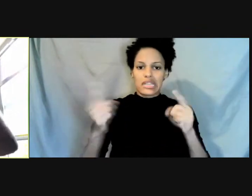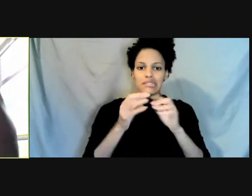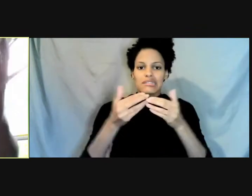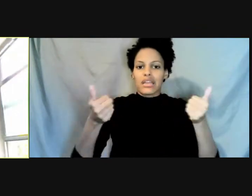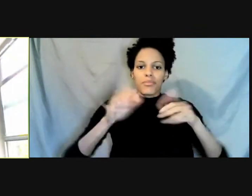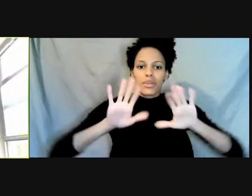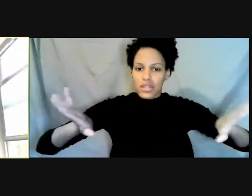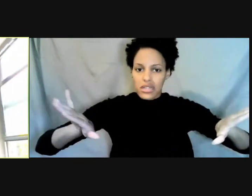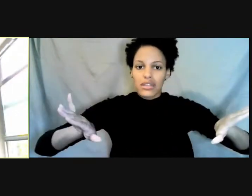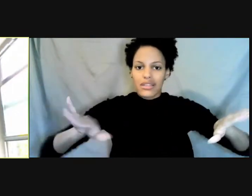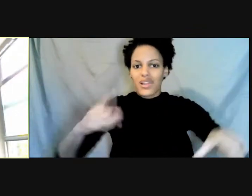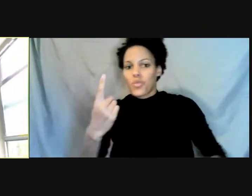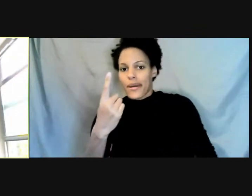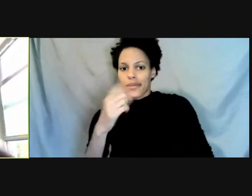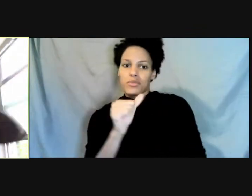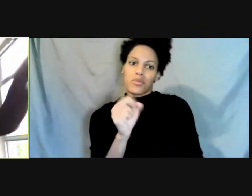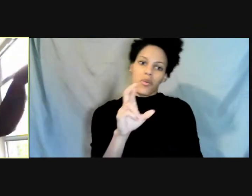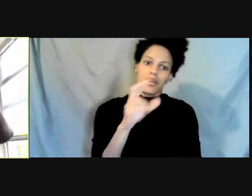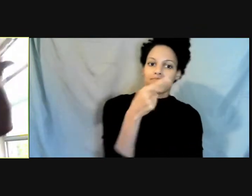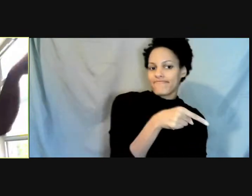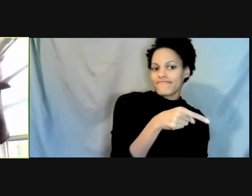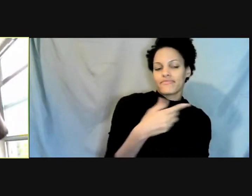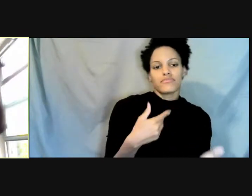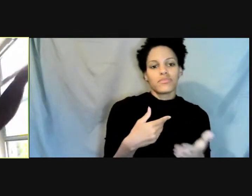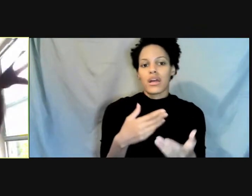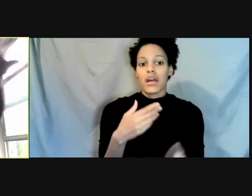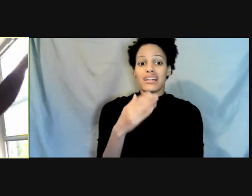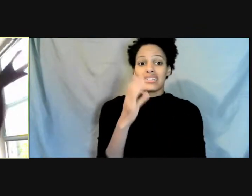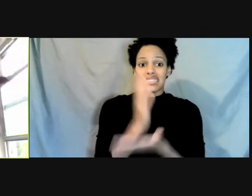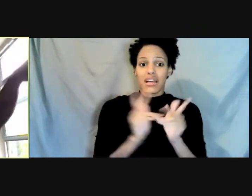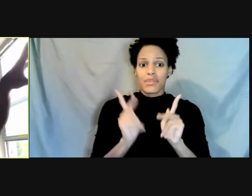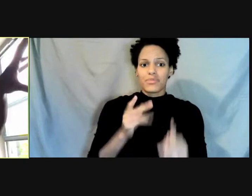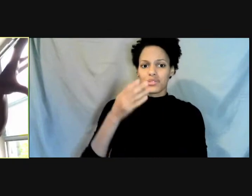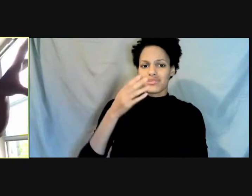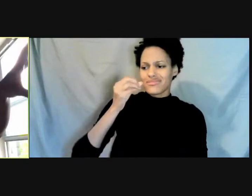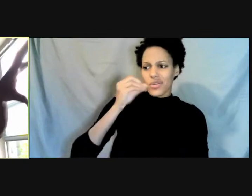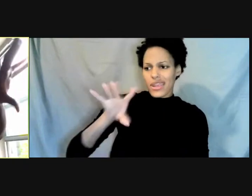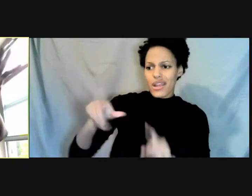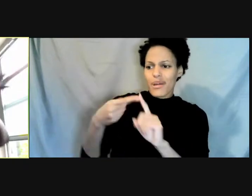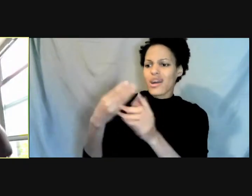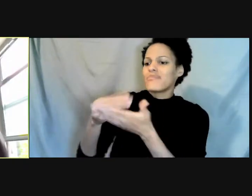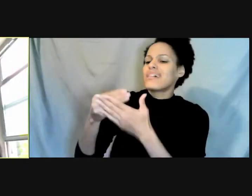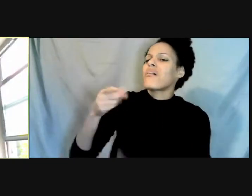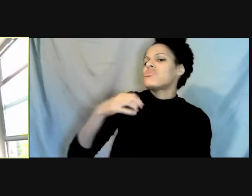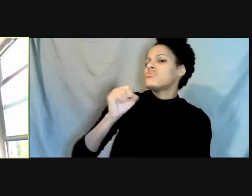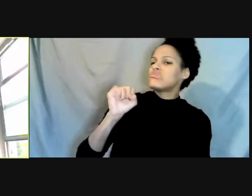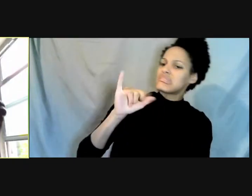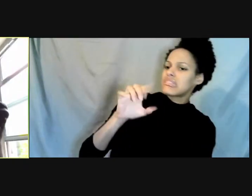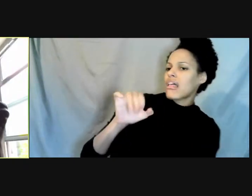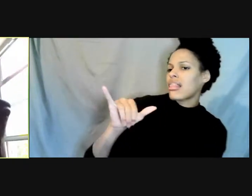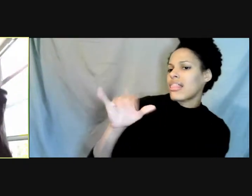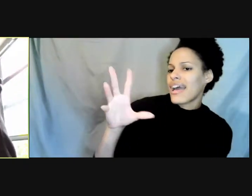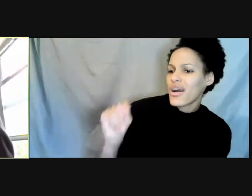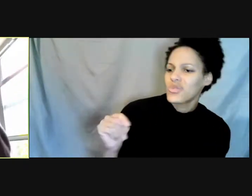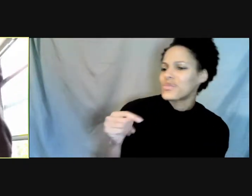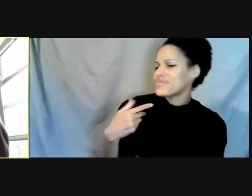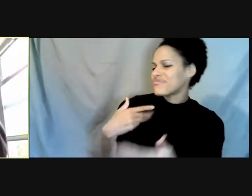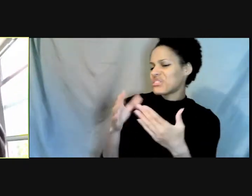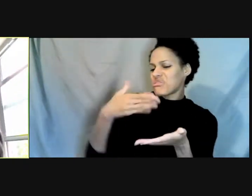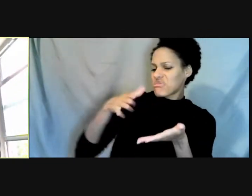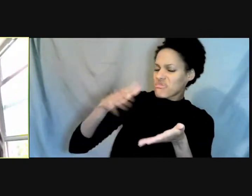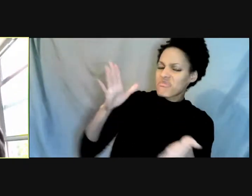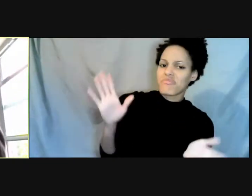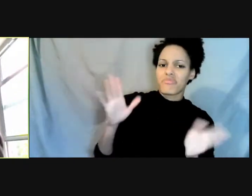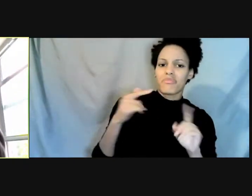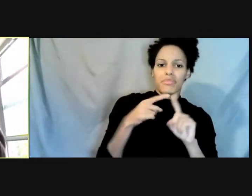never make money and they almost look at it like, oh, you fucking sellout, you making that money. And then there's some that are like, yeah, I love what I do, but I